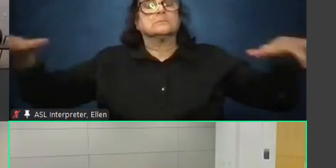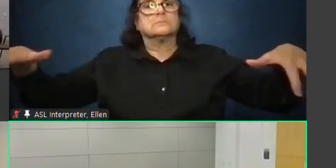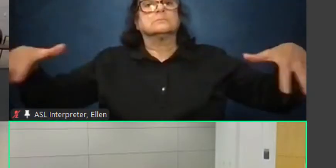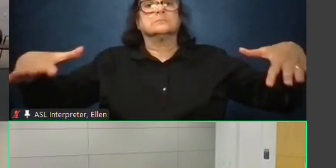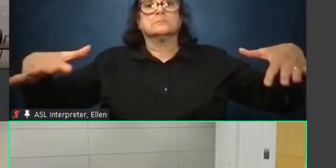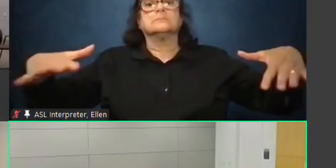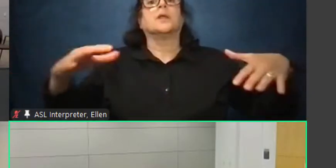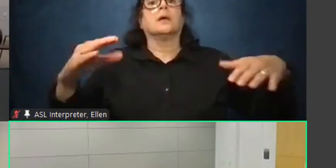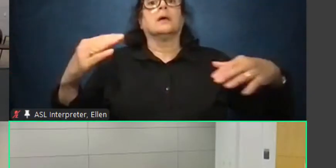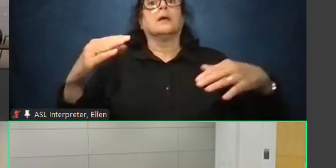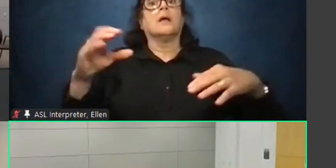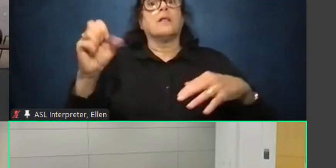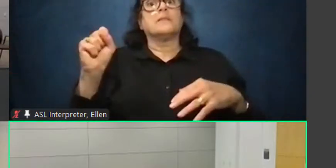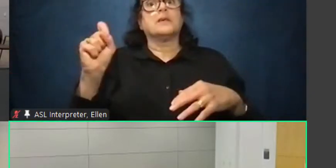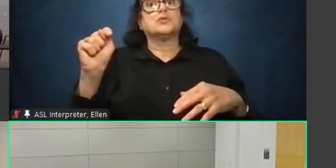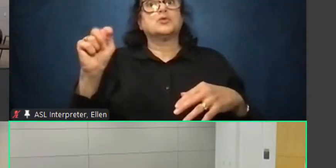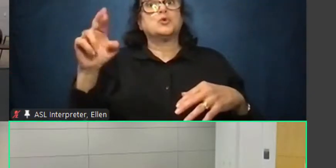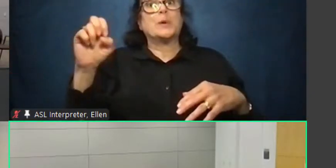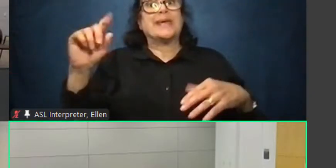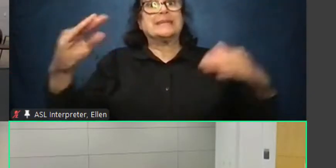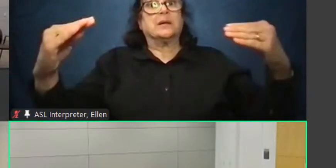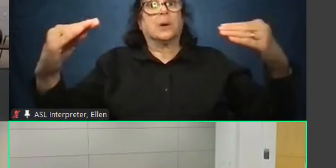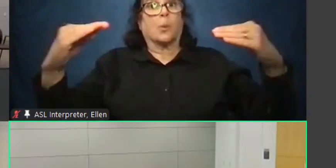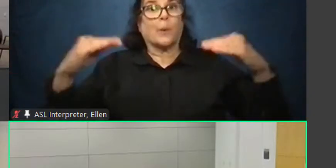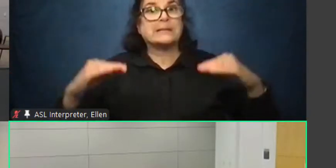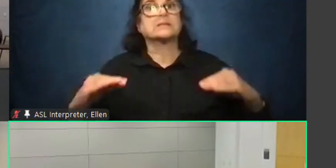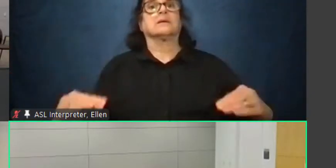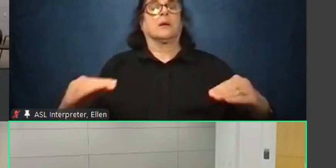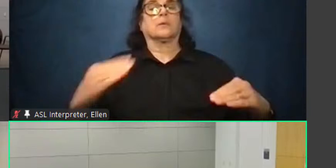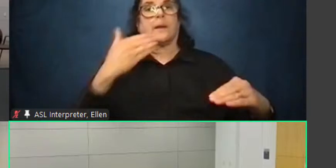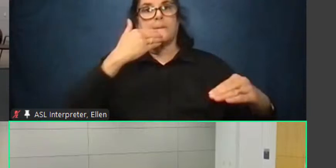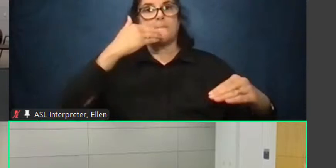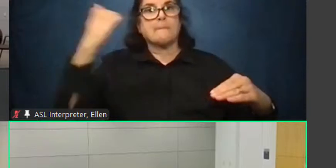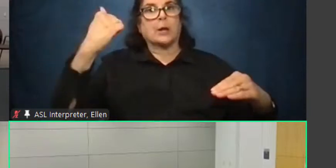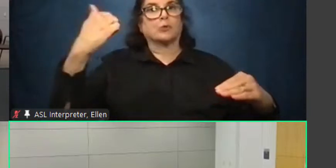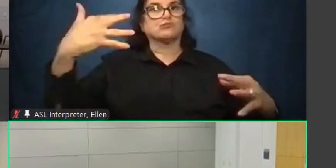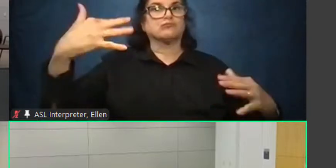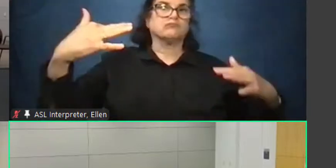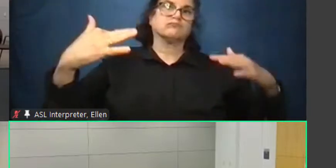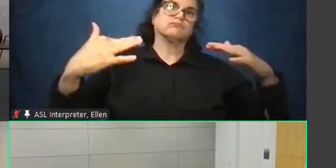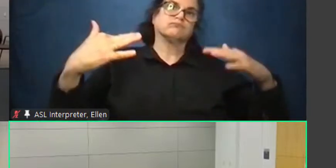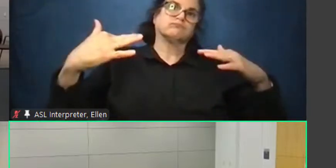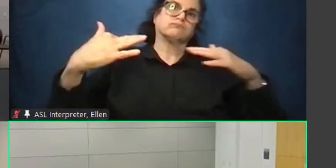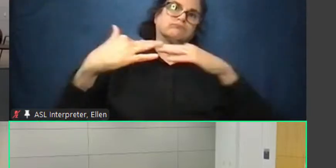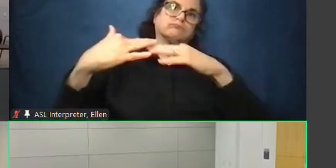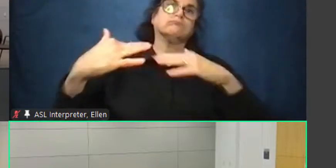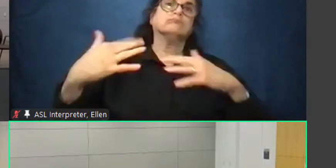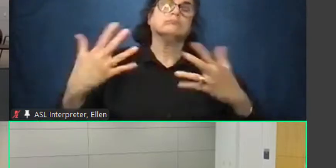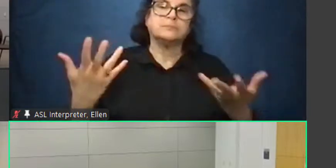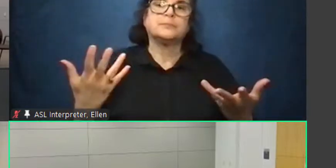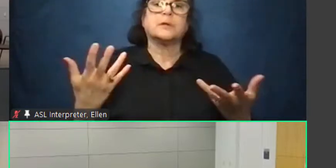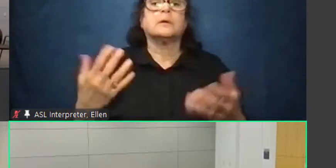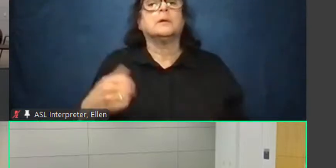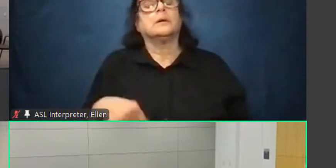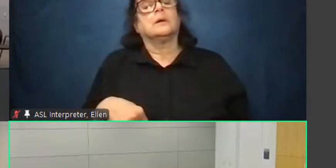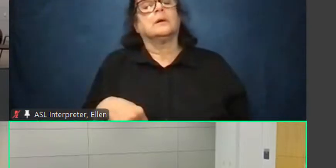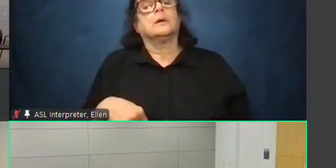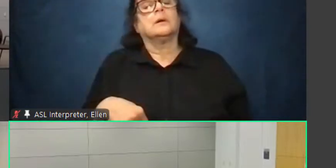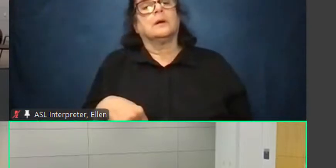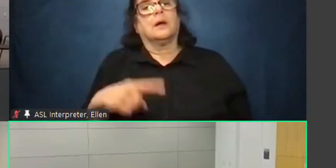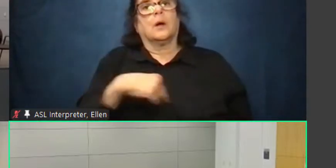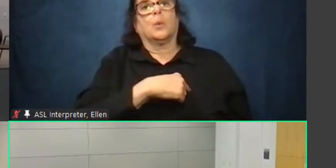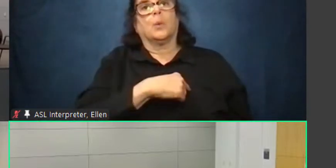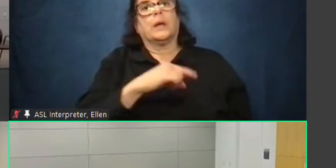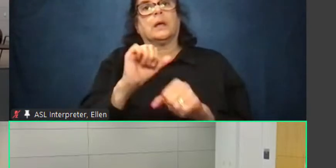cases too, to create better height for the structure. Even though the height went up, we also lowered the streets. We meet with CDOT quarterly as an